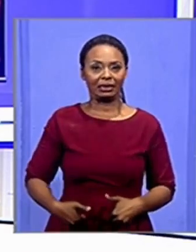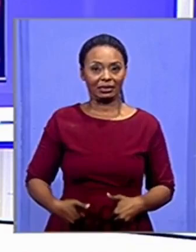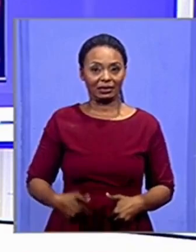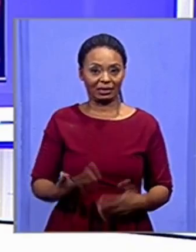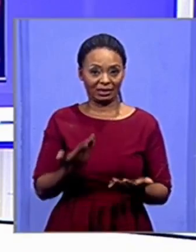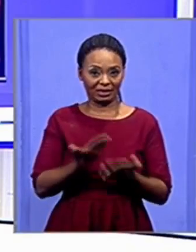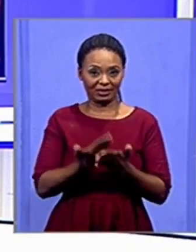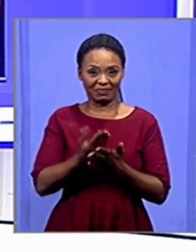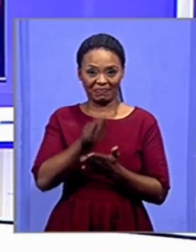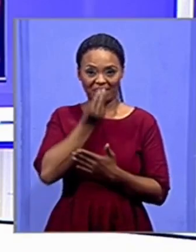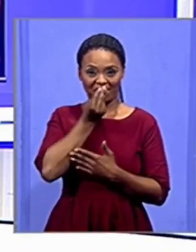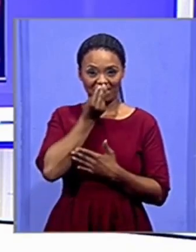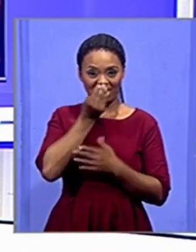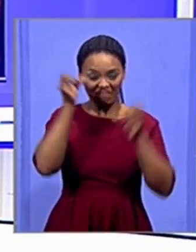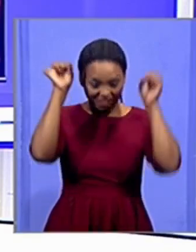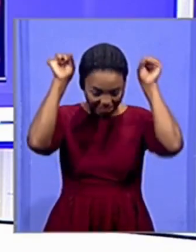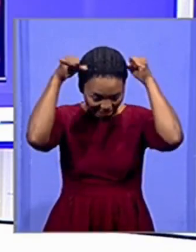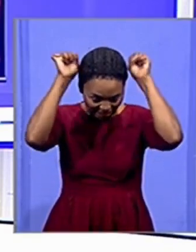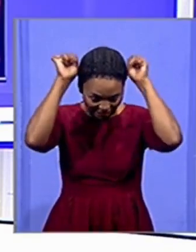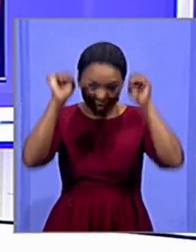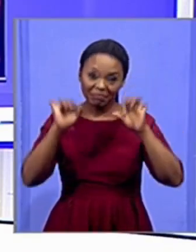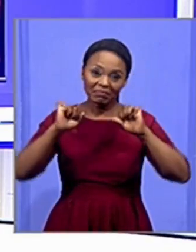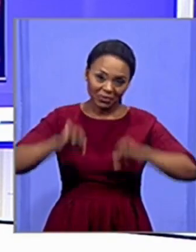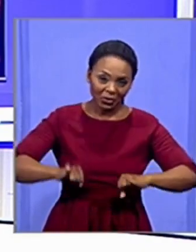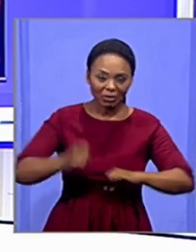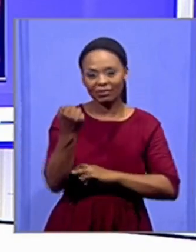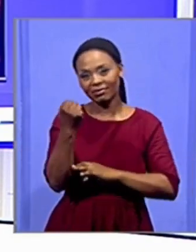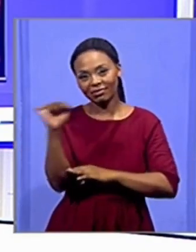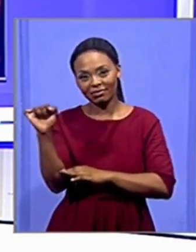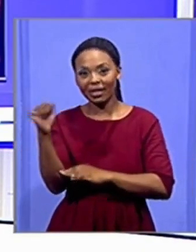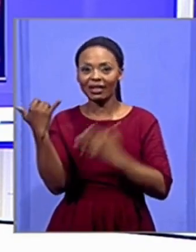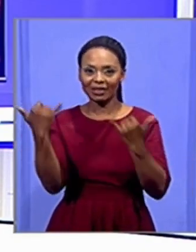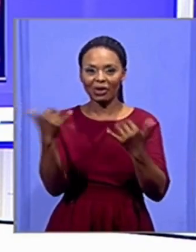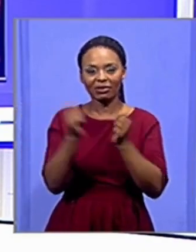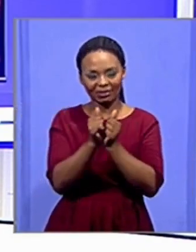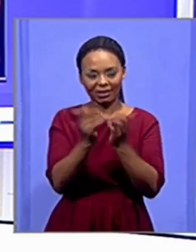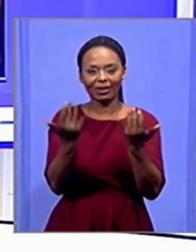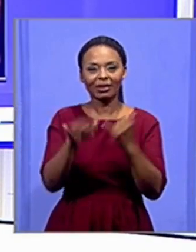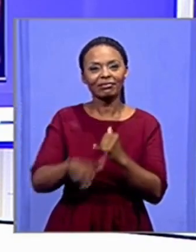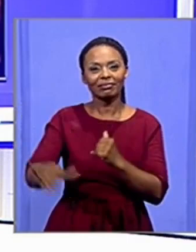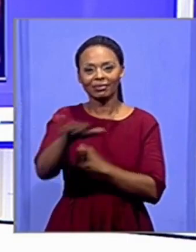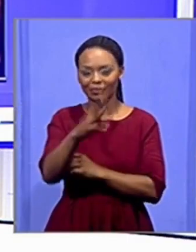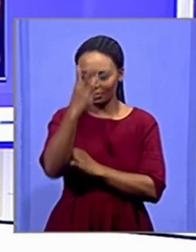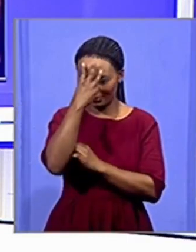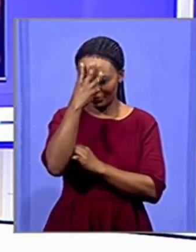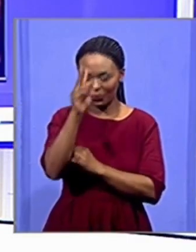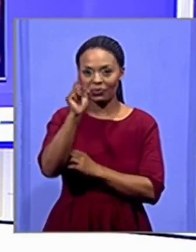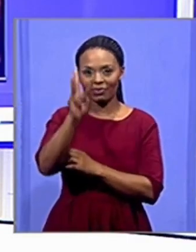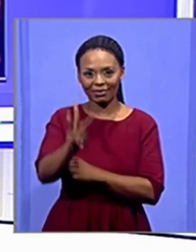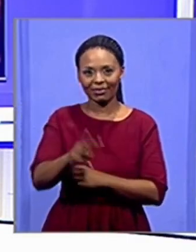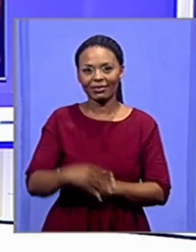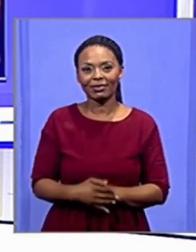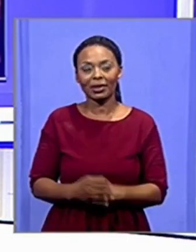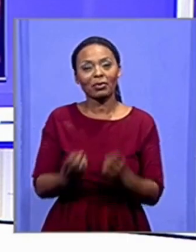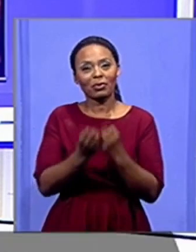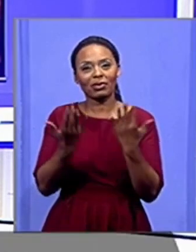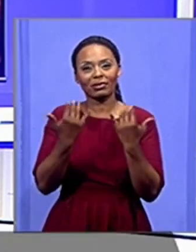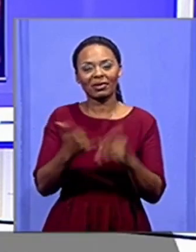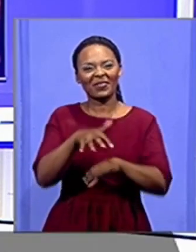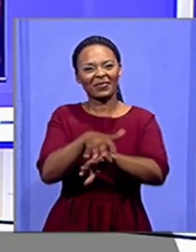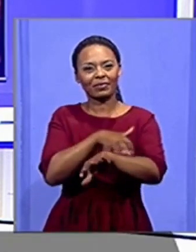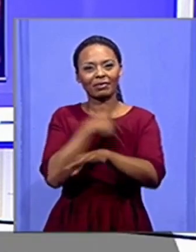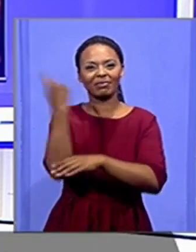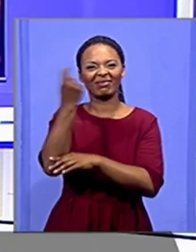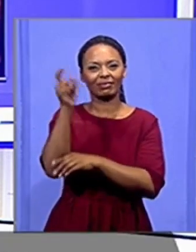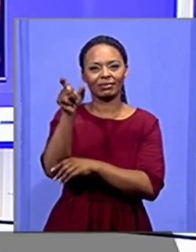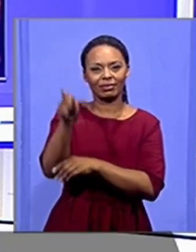pokolo dumela goba o se dumele se se thomile goba setlwaedi ka Mahikeng Northwest molemirui ka lefelong le